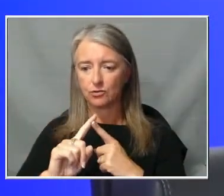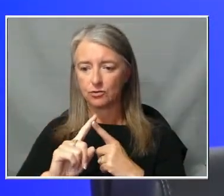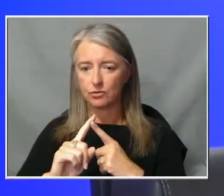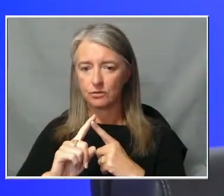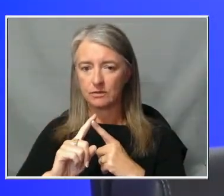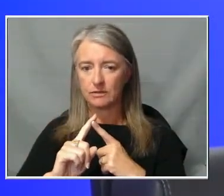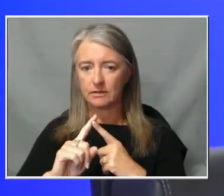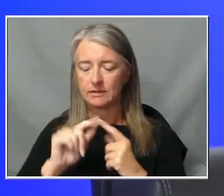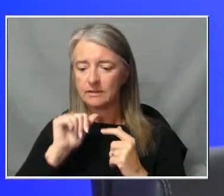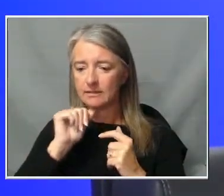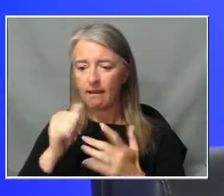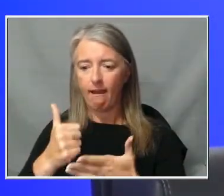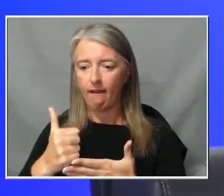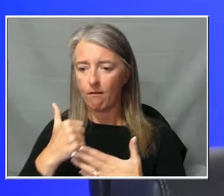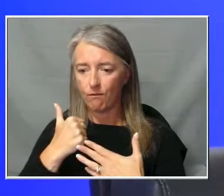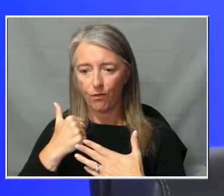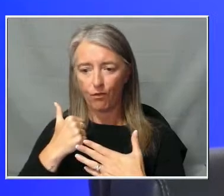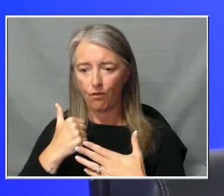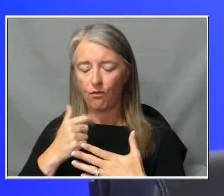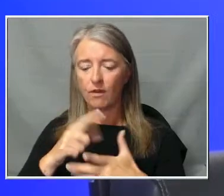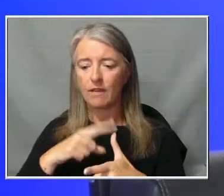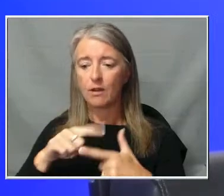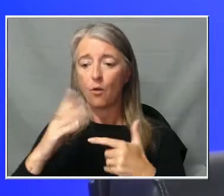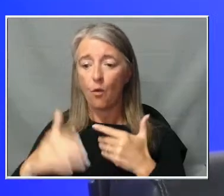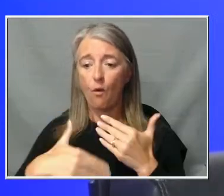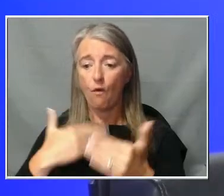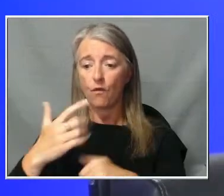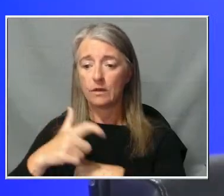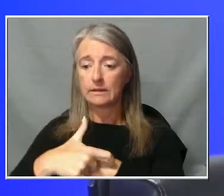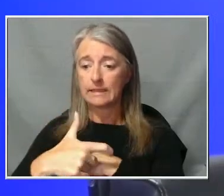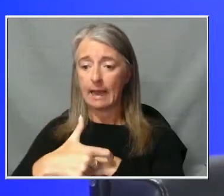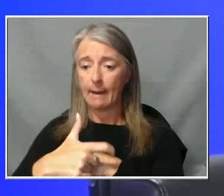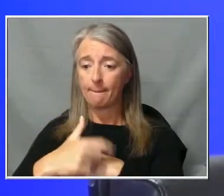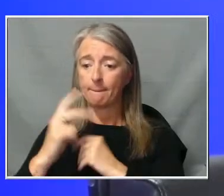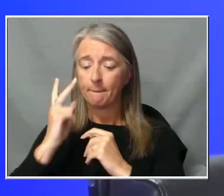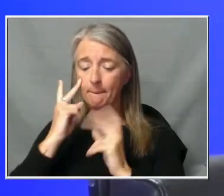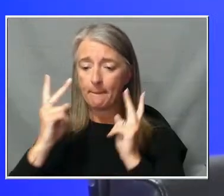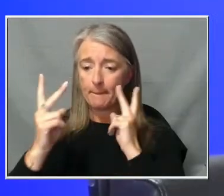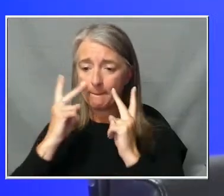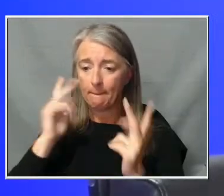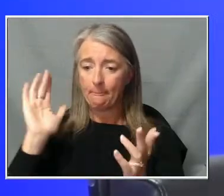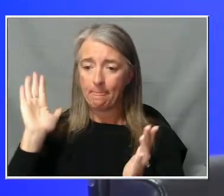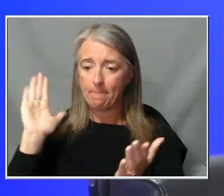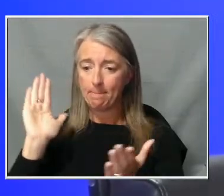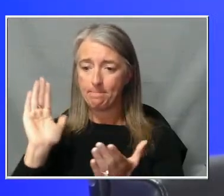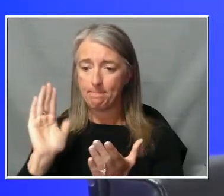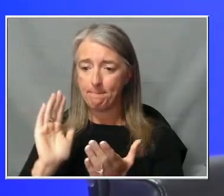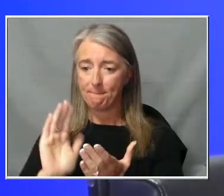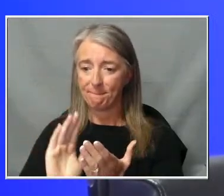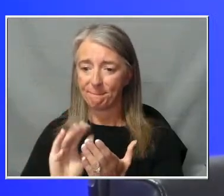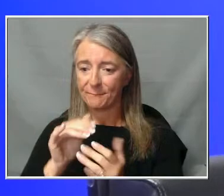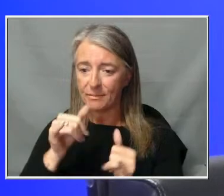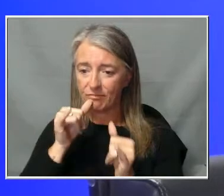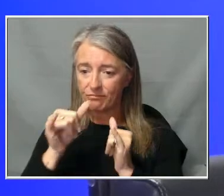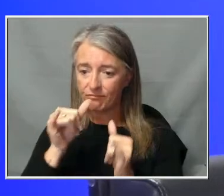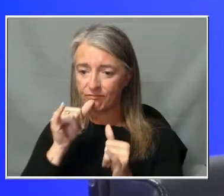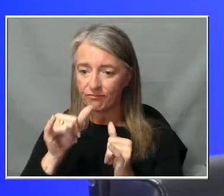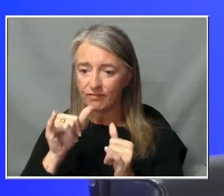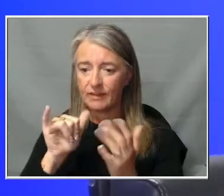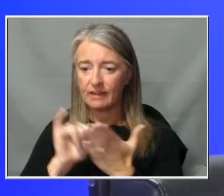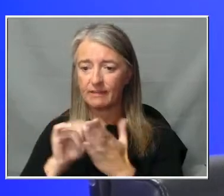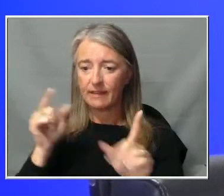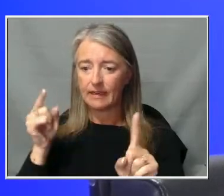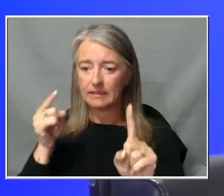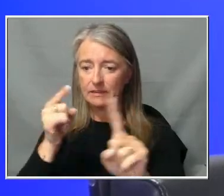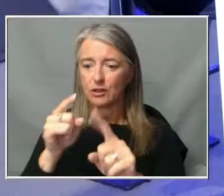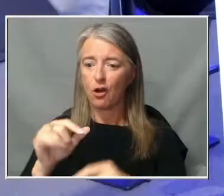not helpful. And then over time, we have seen that people, they're cut down in their amount of drinking, which is our whole harm reduction